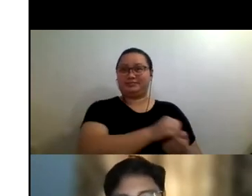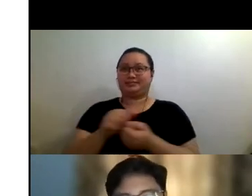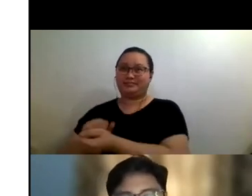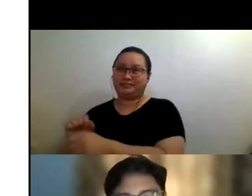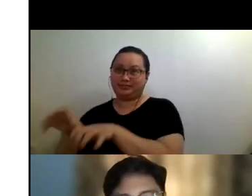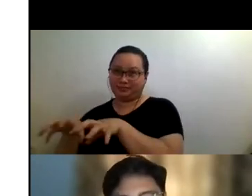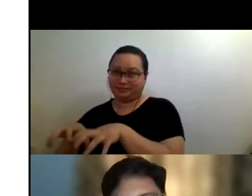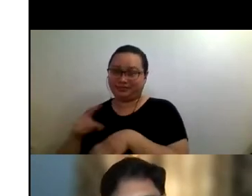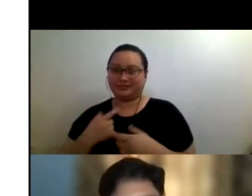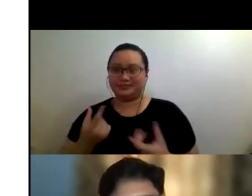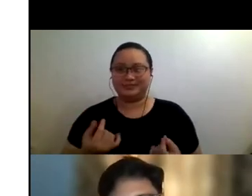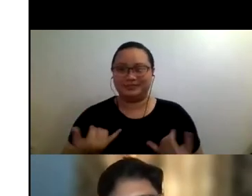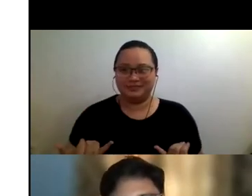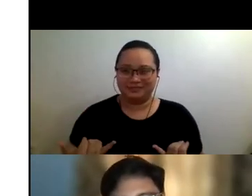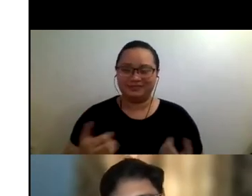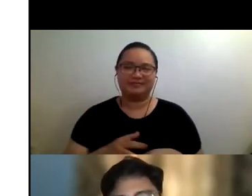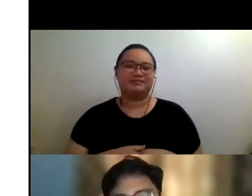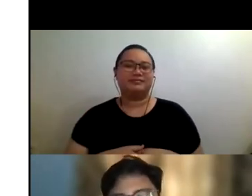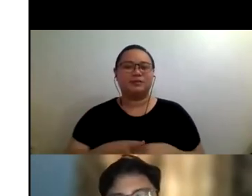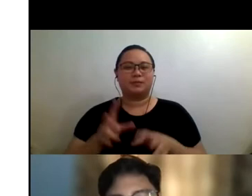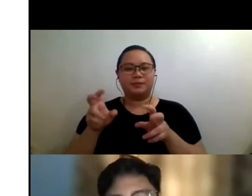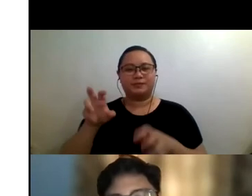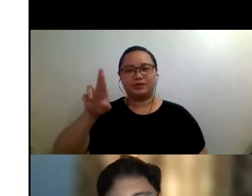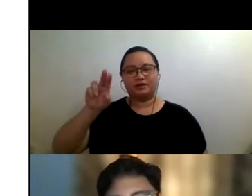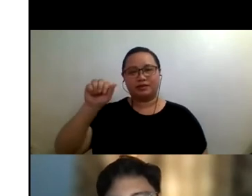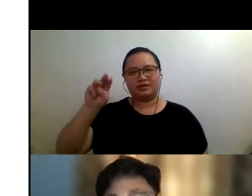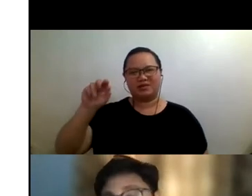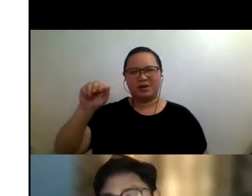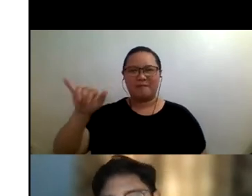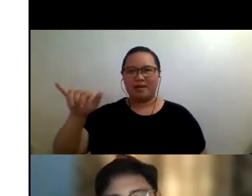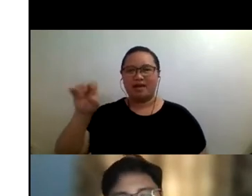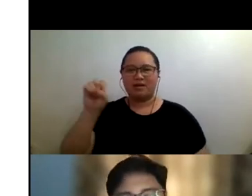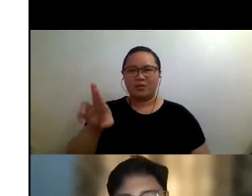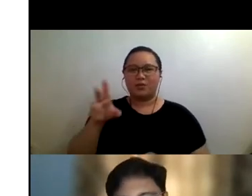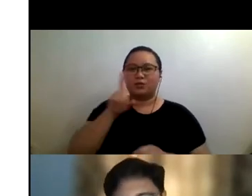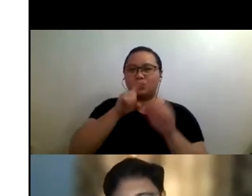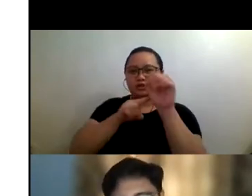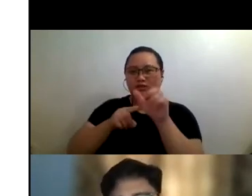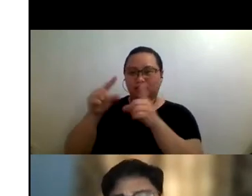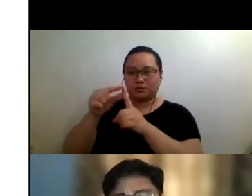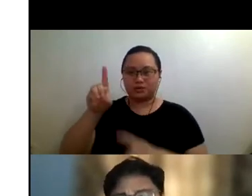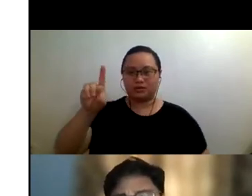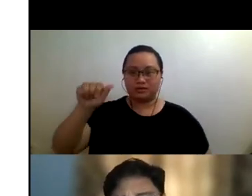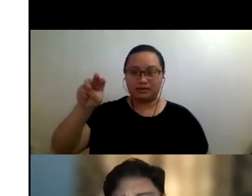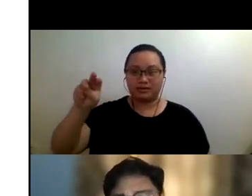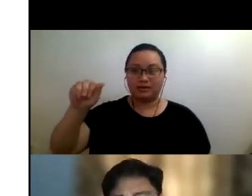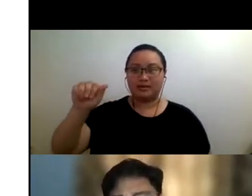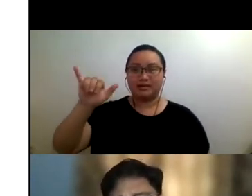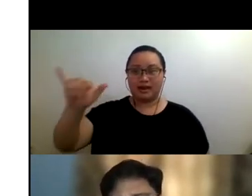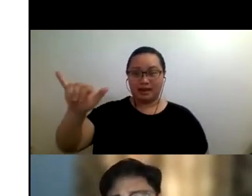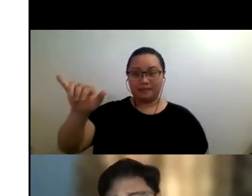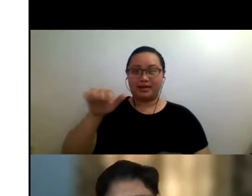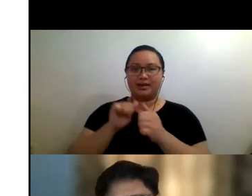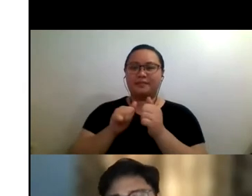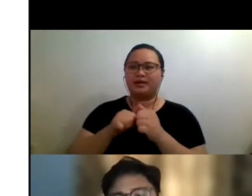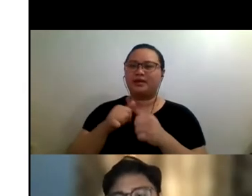And ramay or damay, which is like taking part of. Okay? So pakikiramay, if we translate it directly to